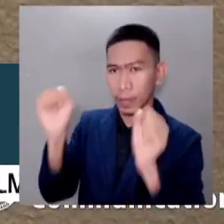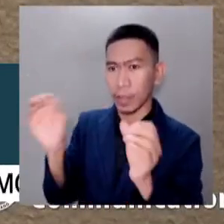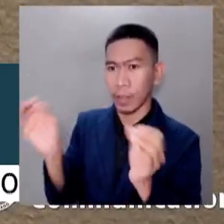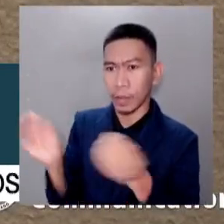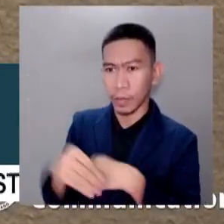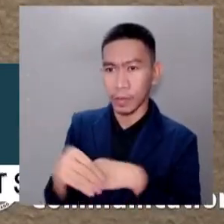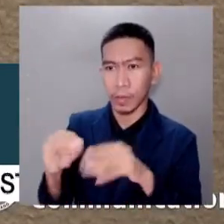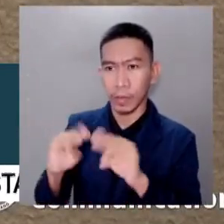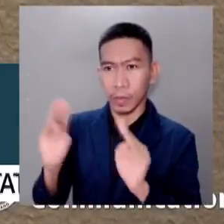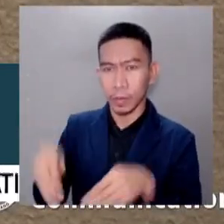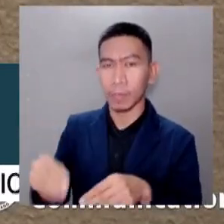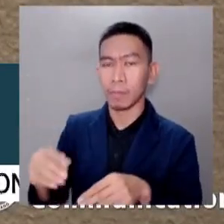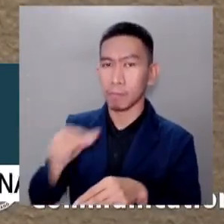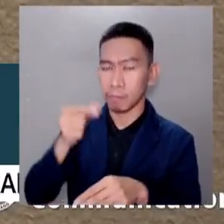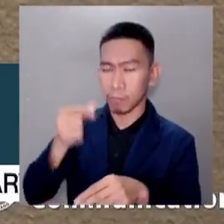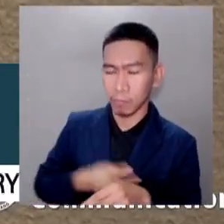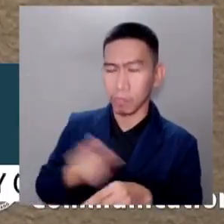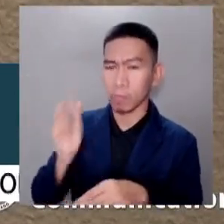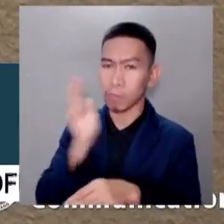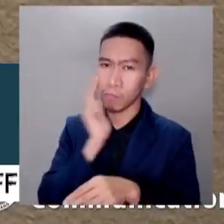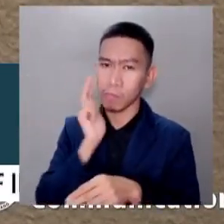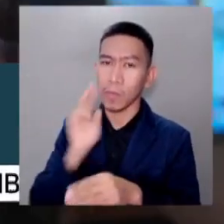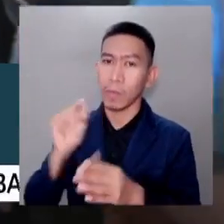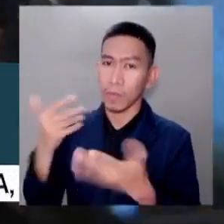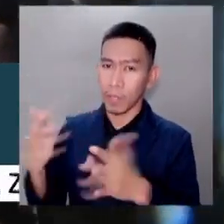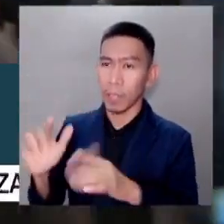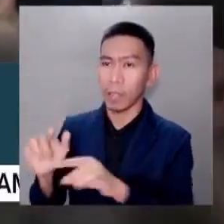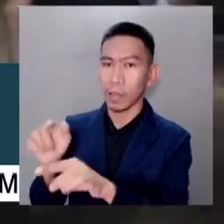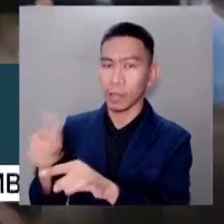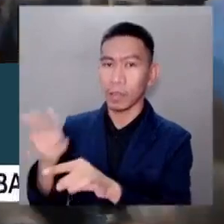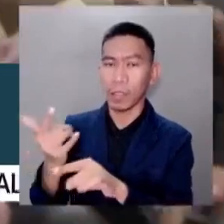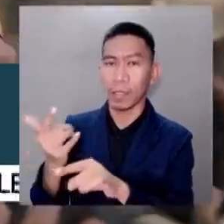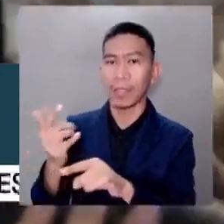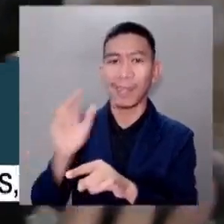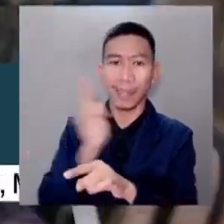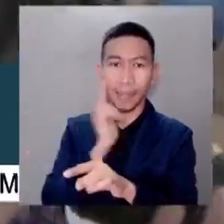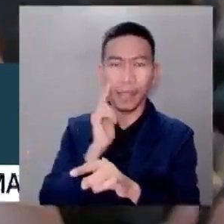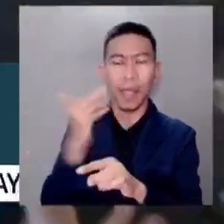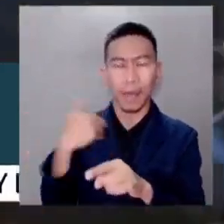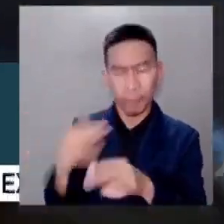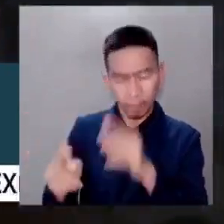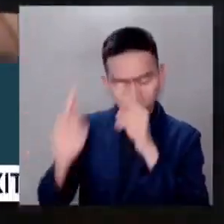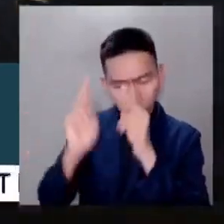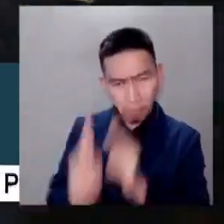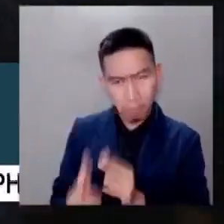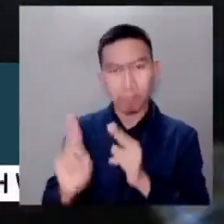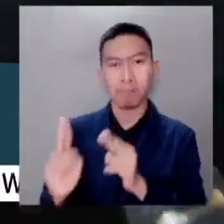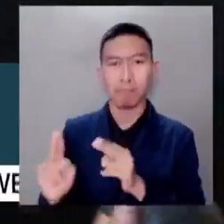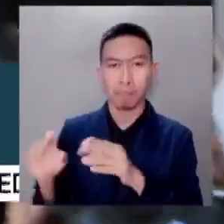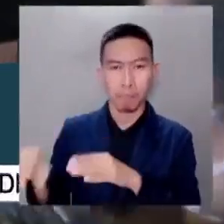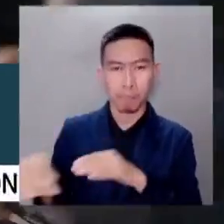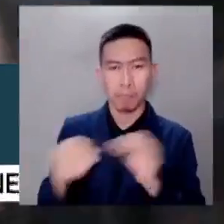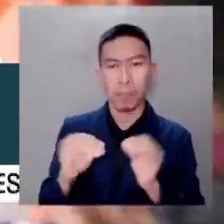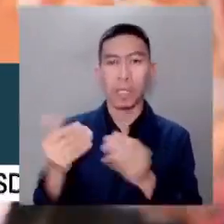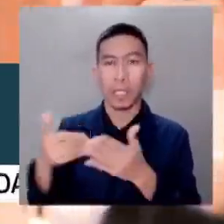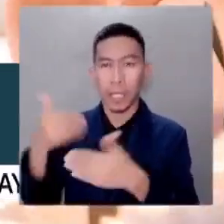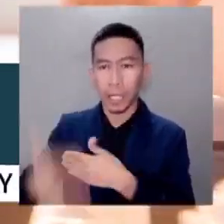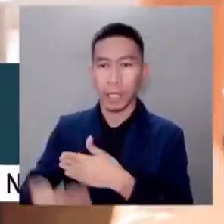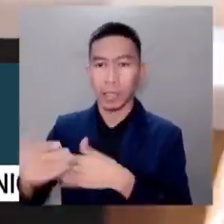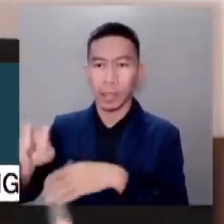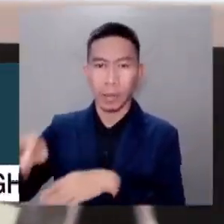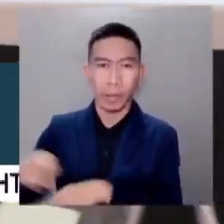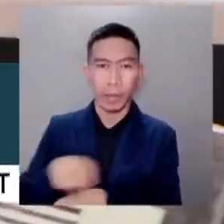after which Duterte will be given departure honors. Marcos will then proceed to the National Museum for the inaugural